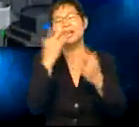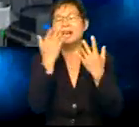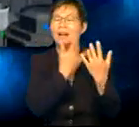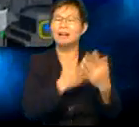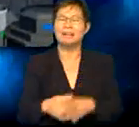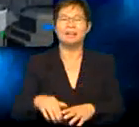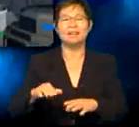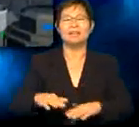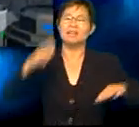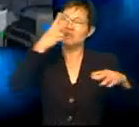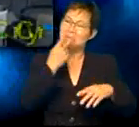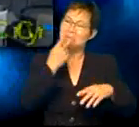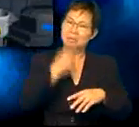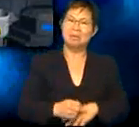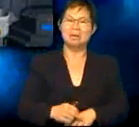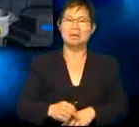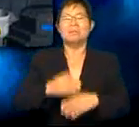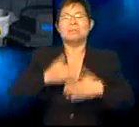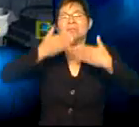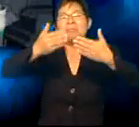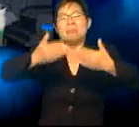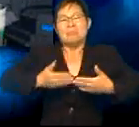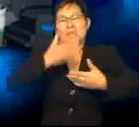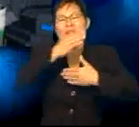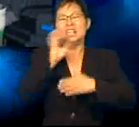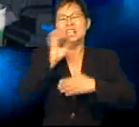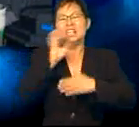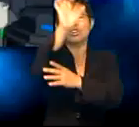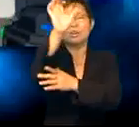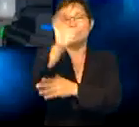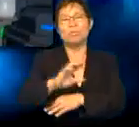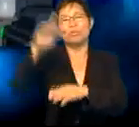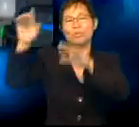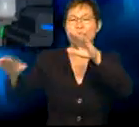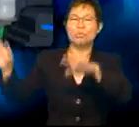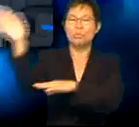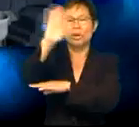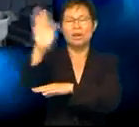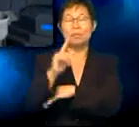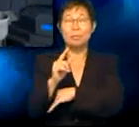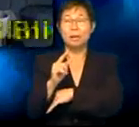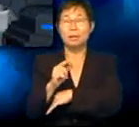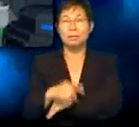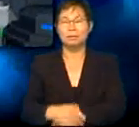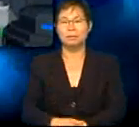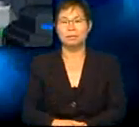color, cry, breathe, scream, wave,